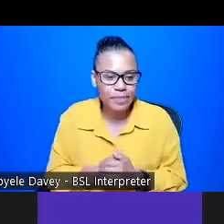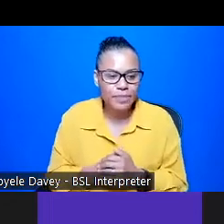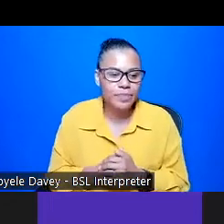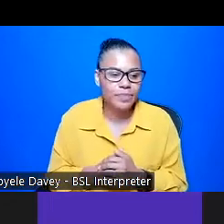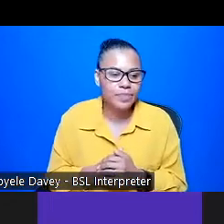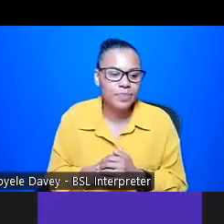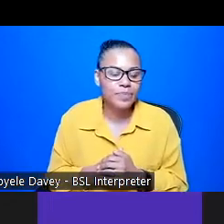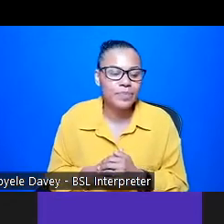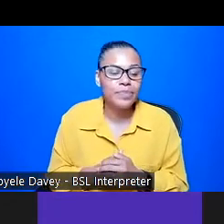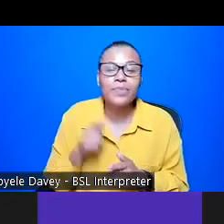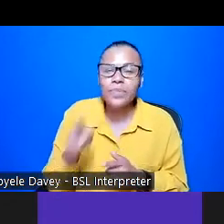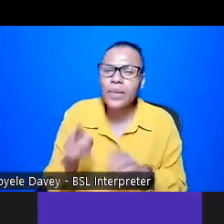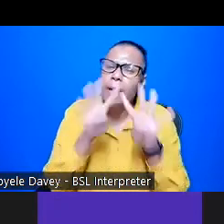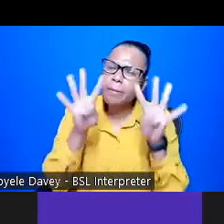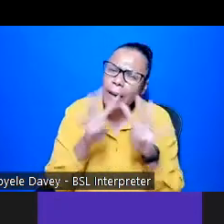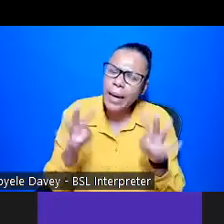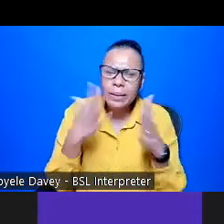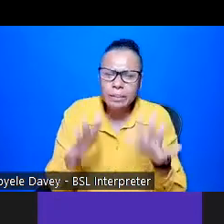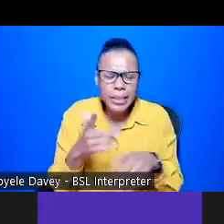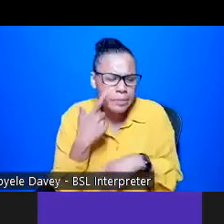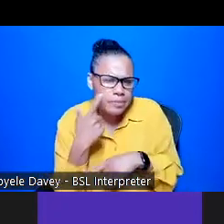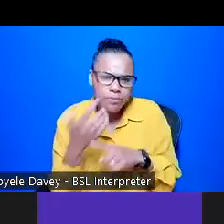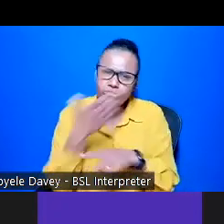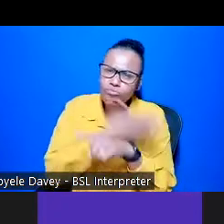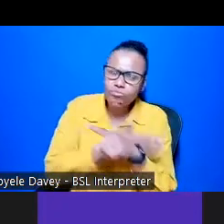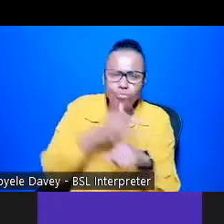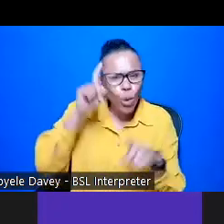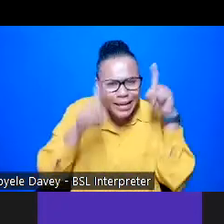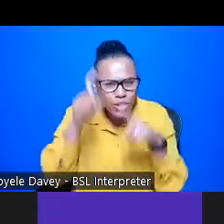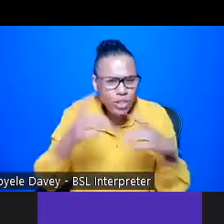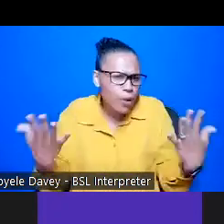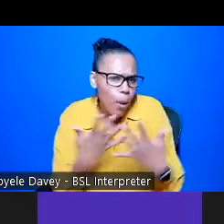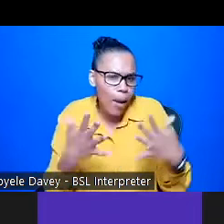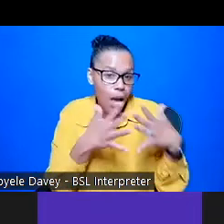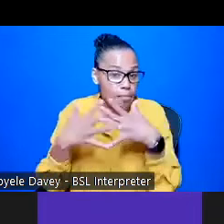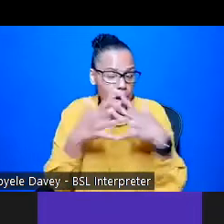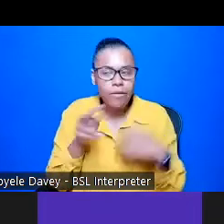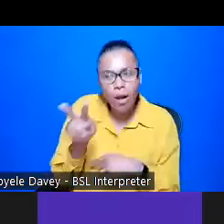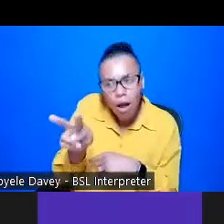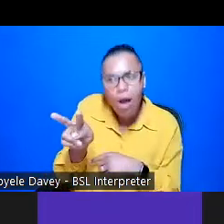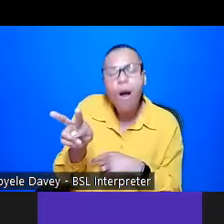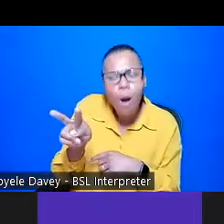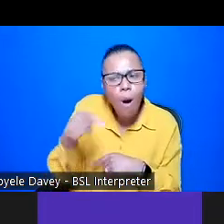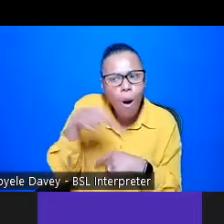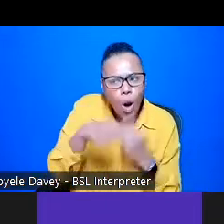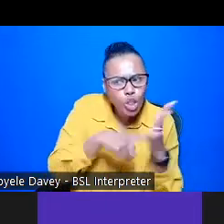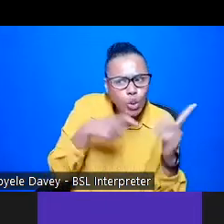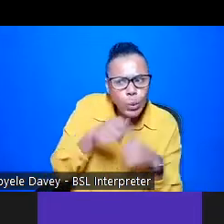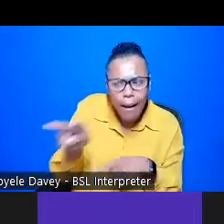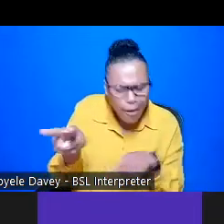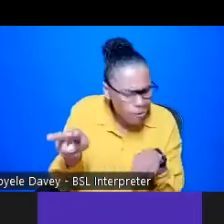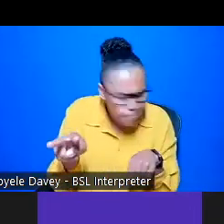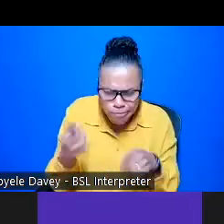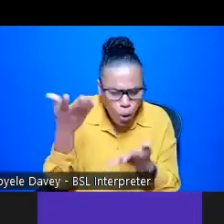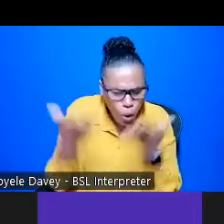The panel looked at previous initiatives operating in the USA and recognised a gap in the UK sports sector with the